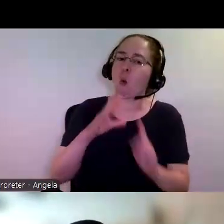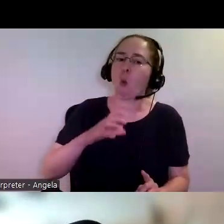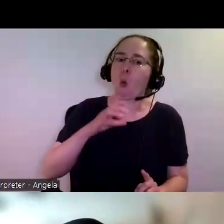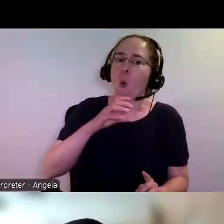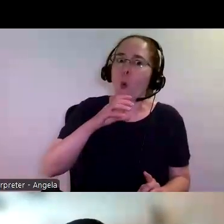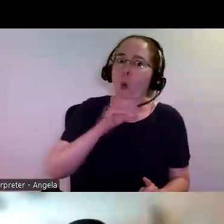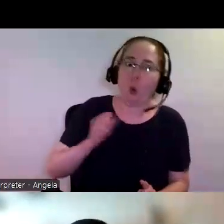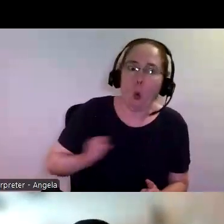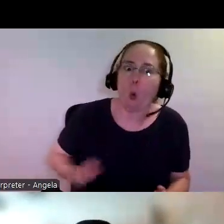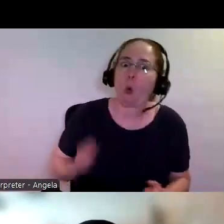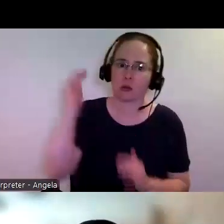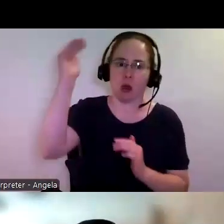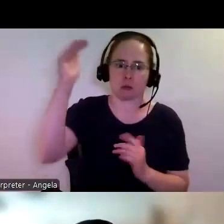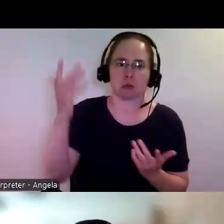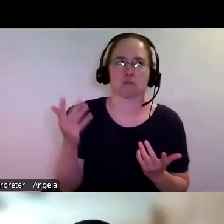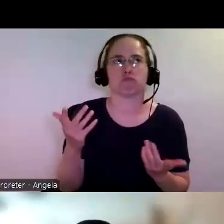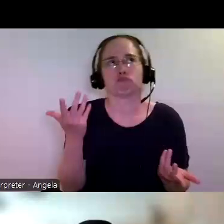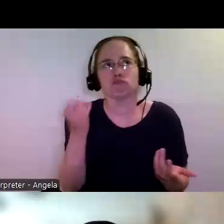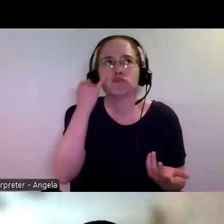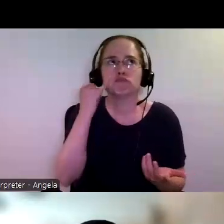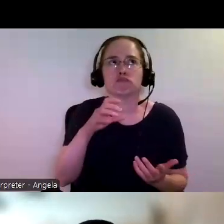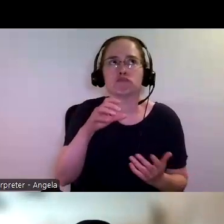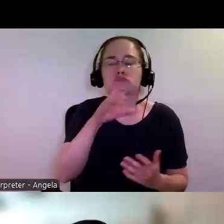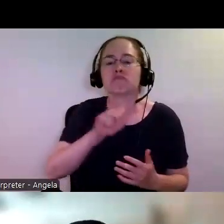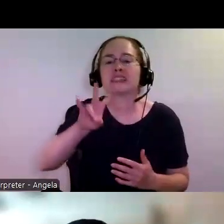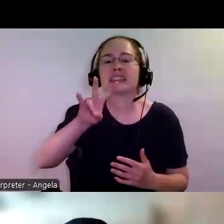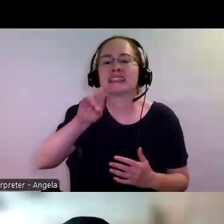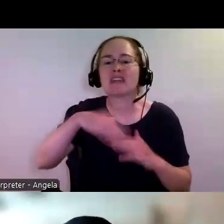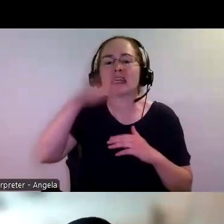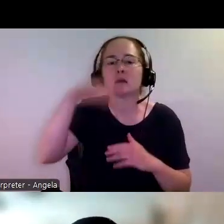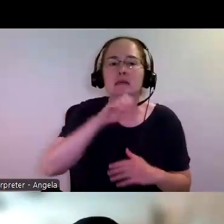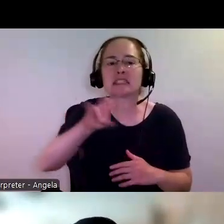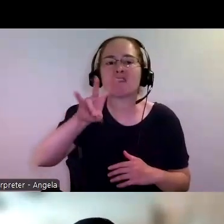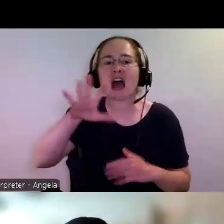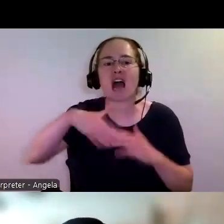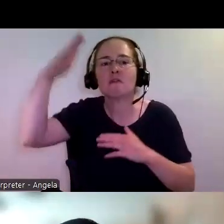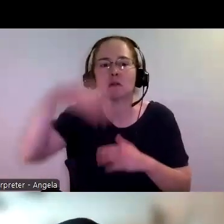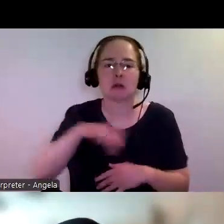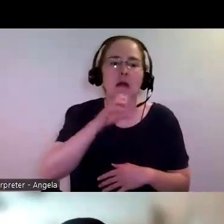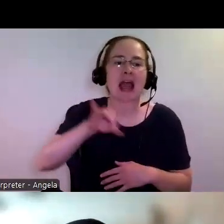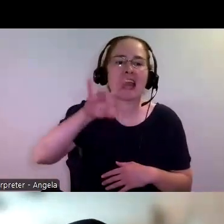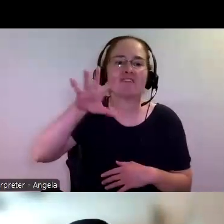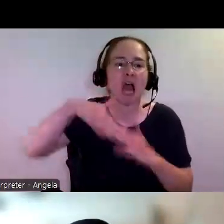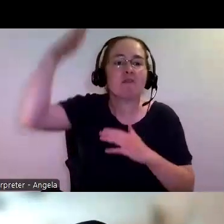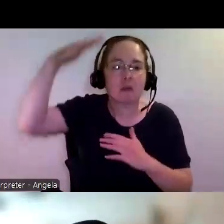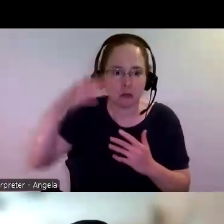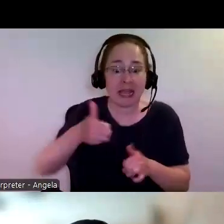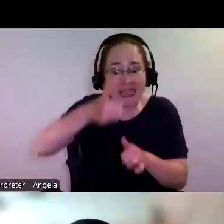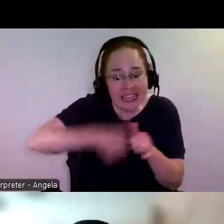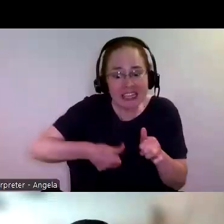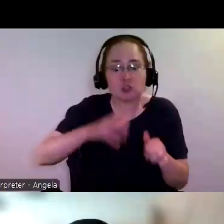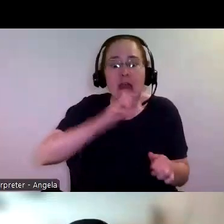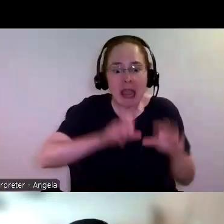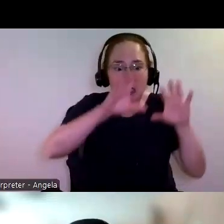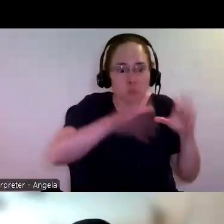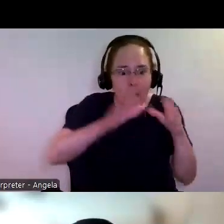older adults, people, let's say, over 70 or over 75 or over 85. Each age range you